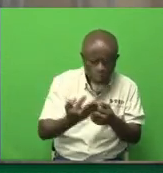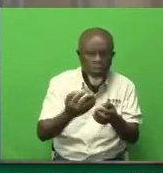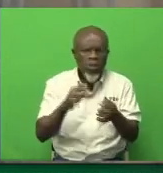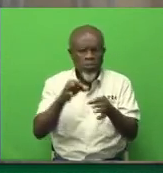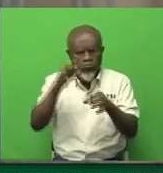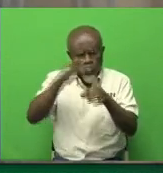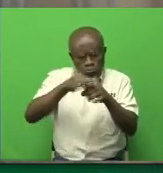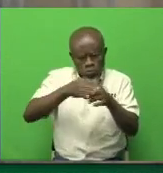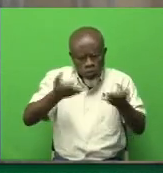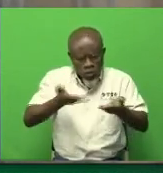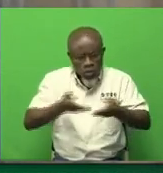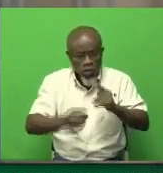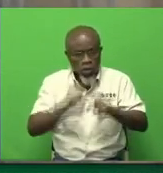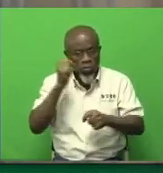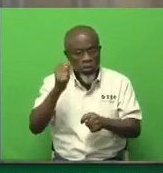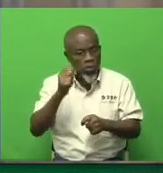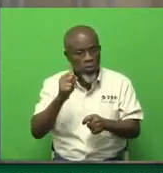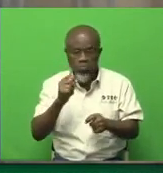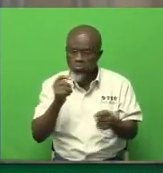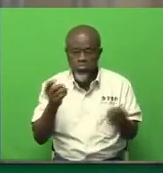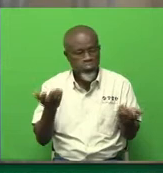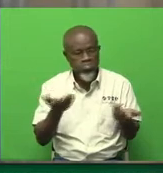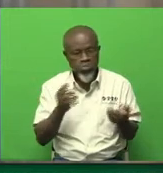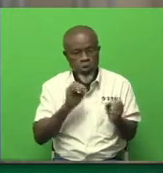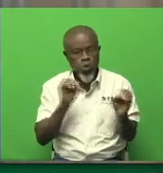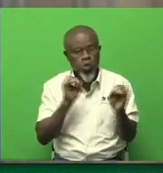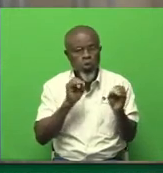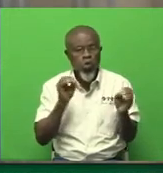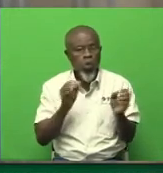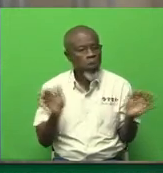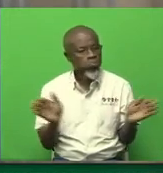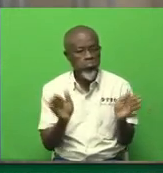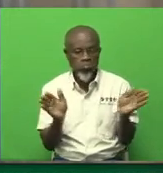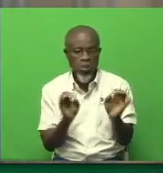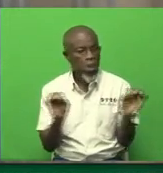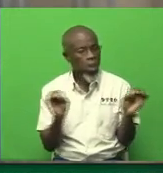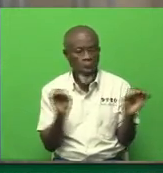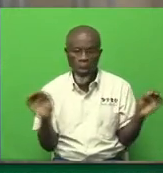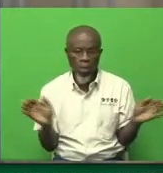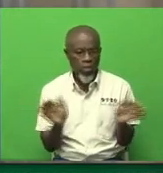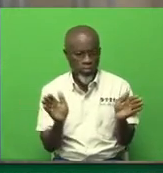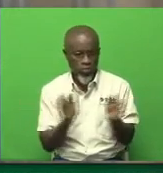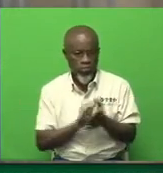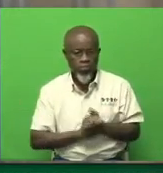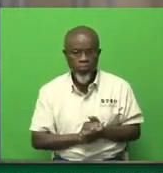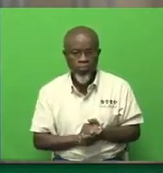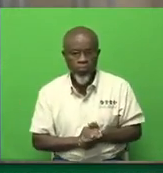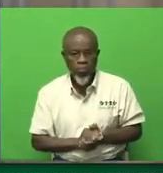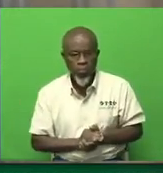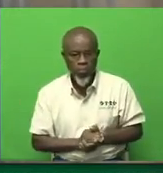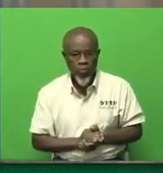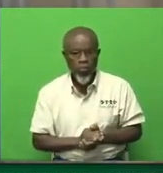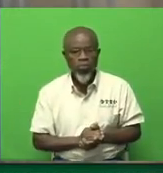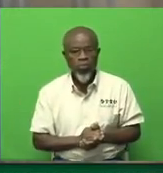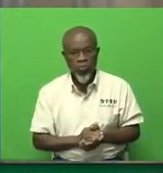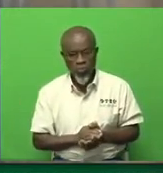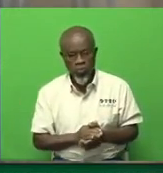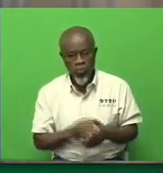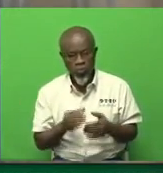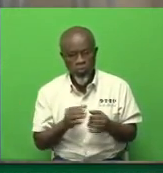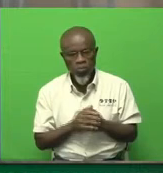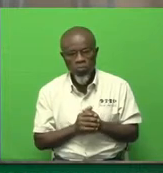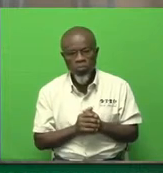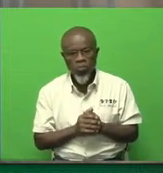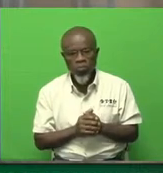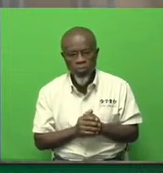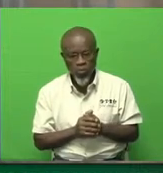the ease of doing business no matter I'm looking at these as a review of the economy before I go on to look at specific sector sectors and management